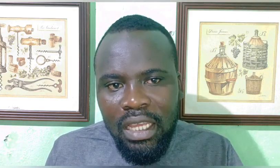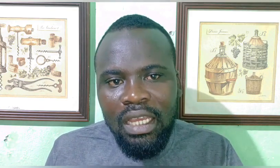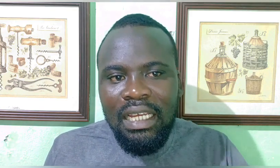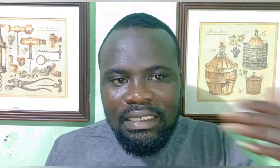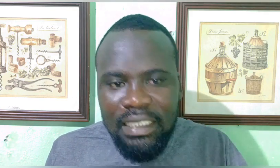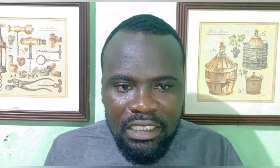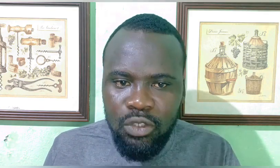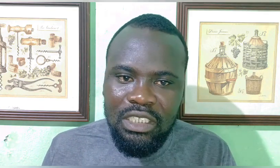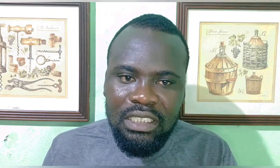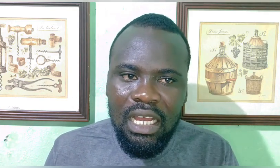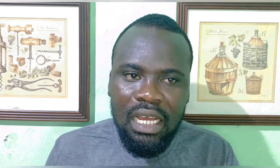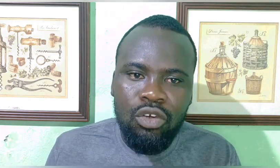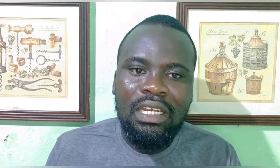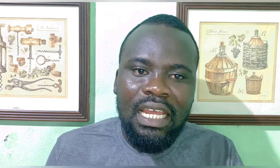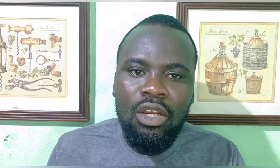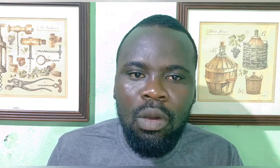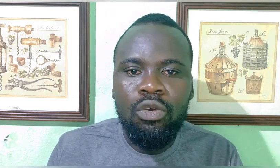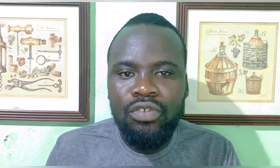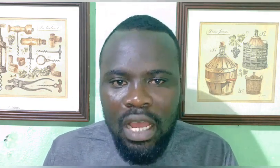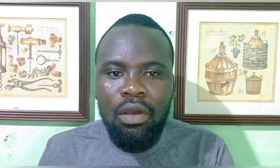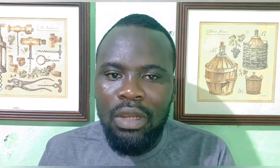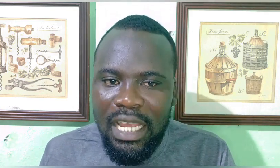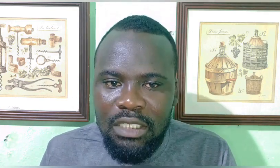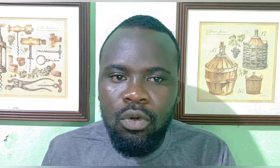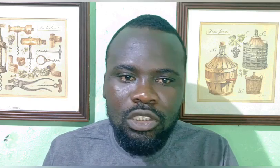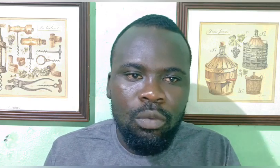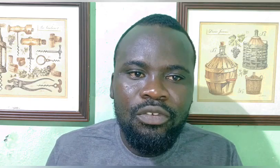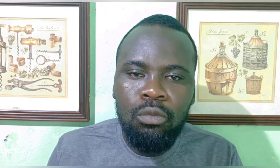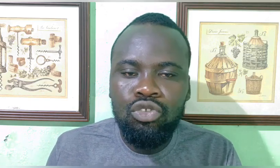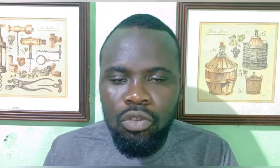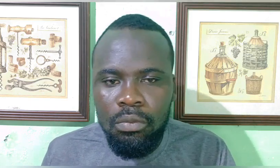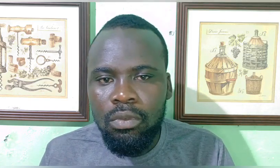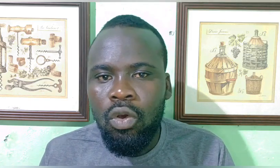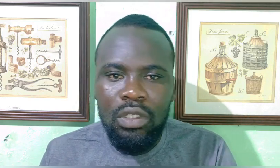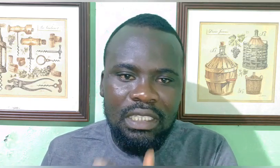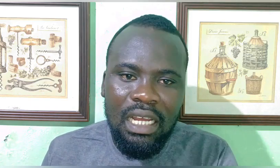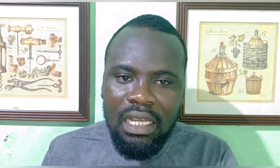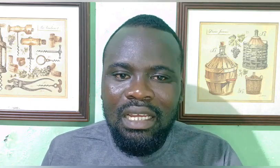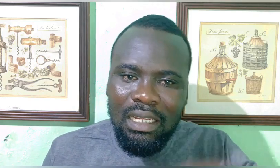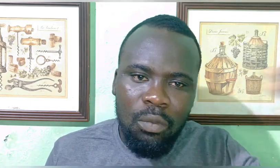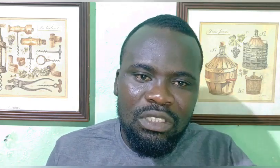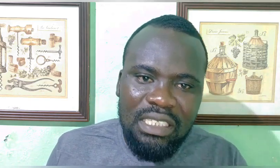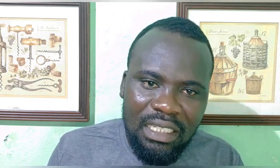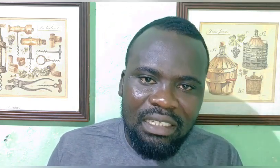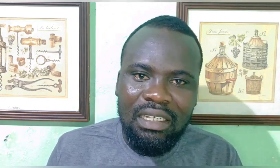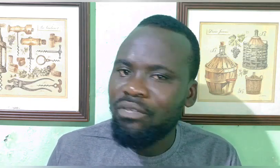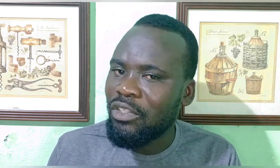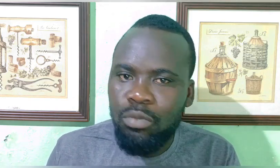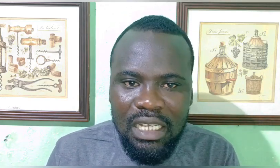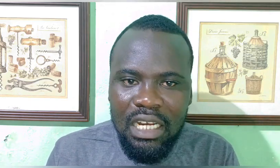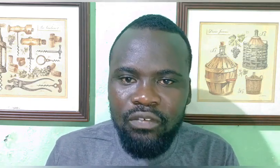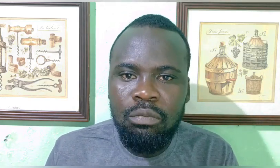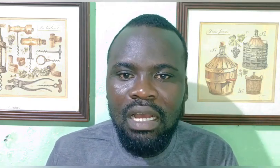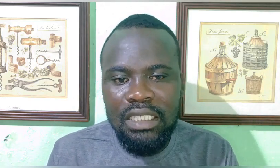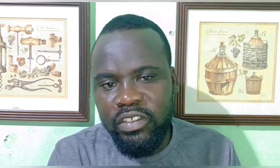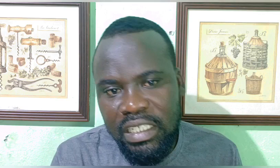share state institutions now in there no more could try on light him or chin with your museum or china no musi say for so be